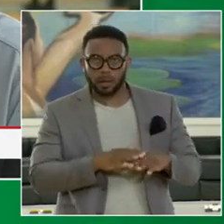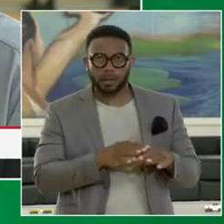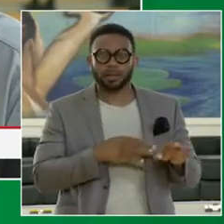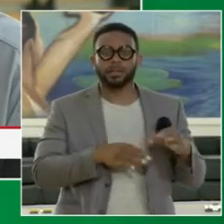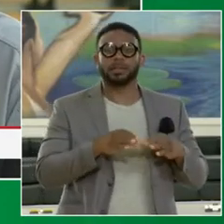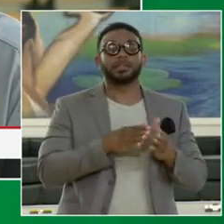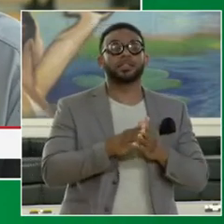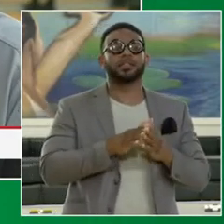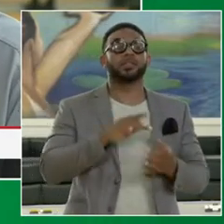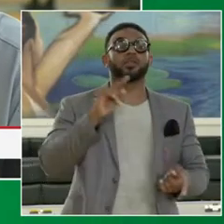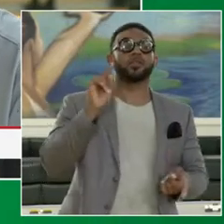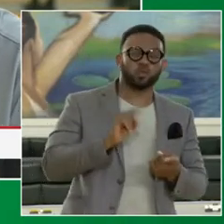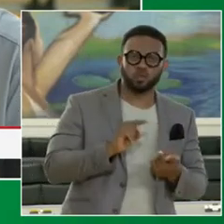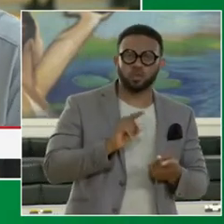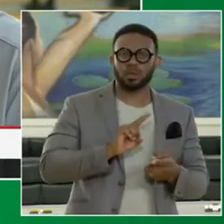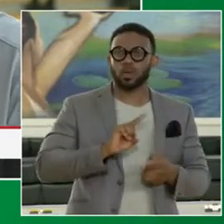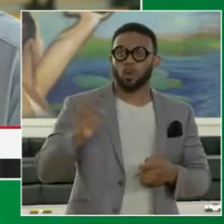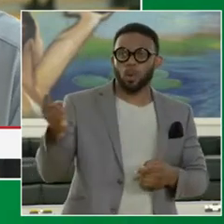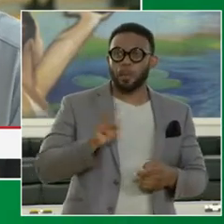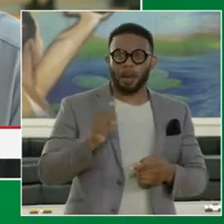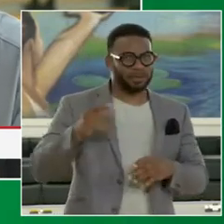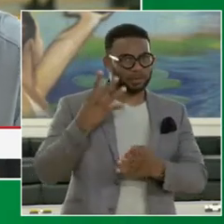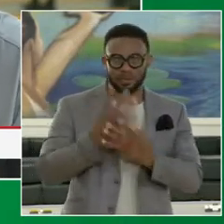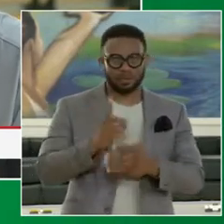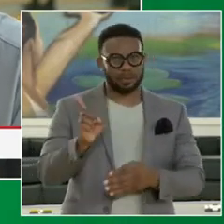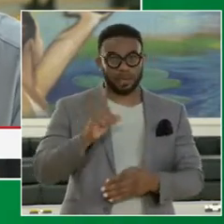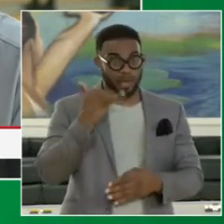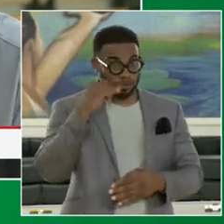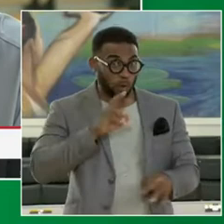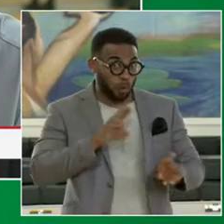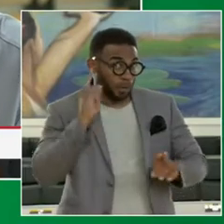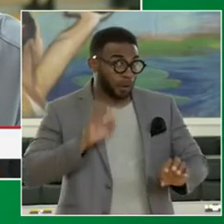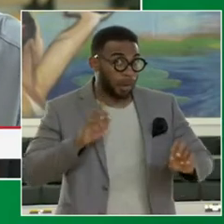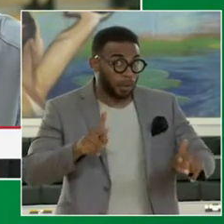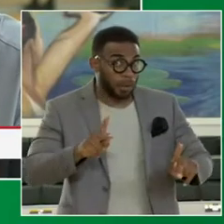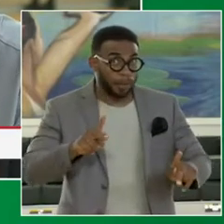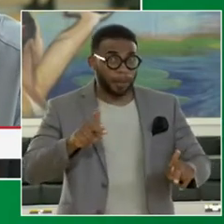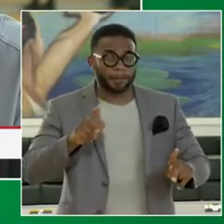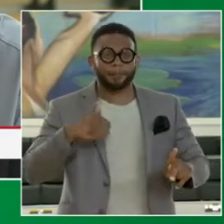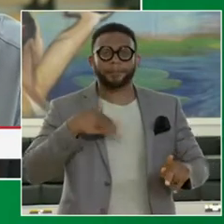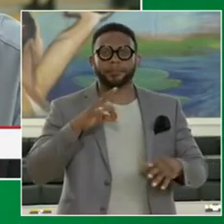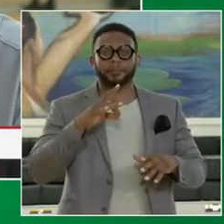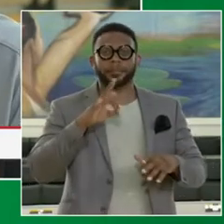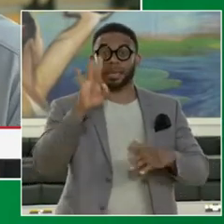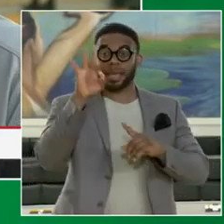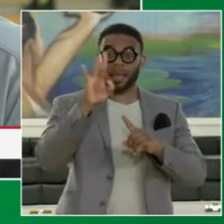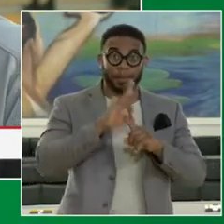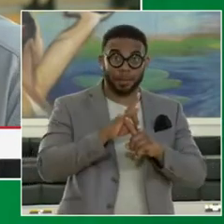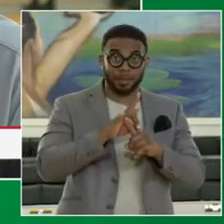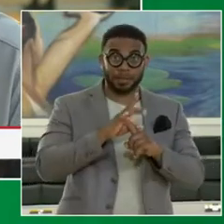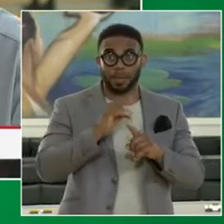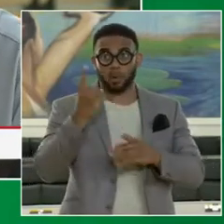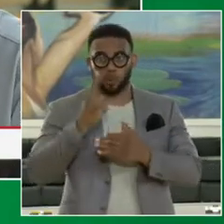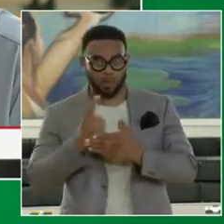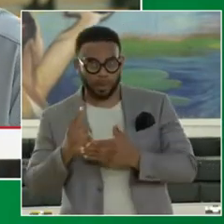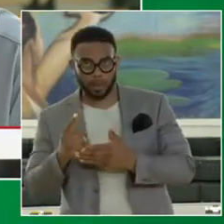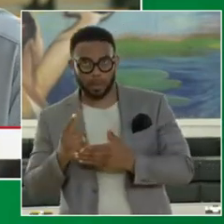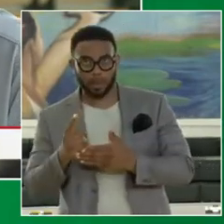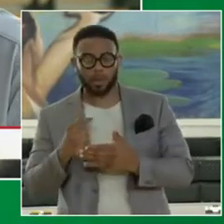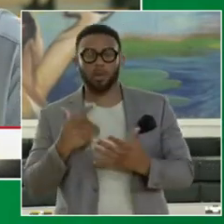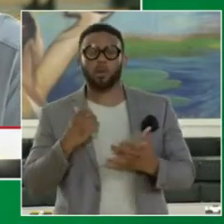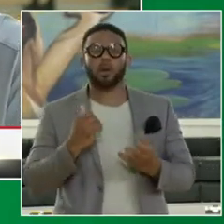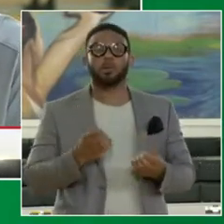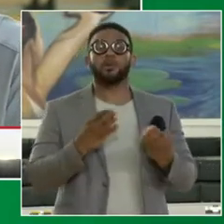recidivism, reducing that recidivism. But for those who are ready for the opportunity, after 8 months and a week, we want